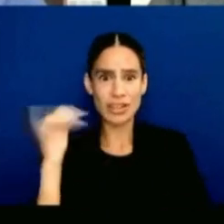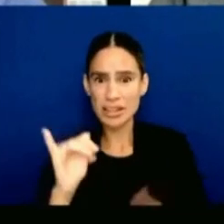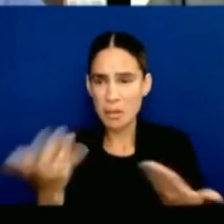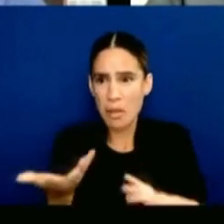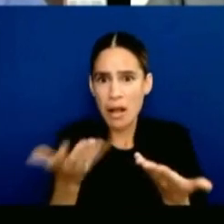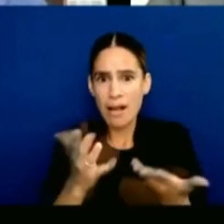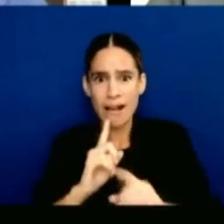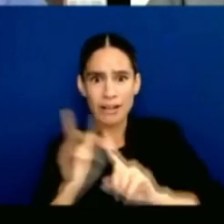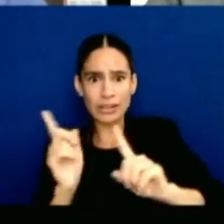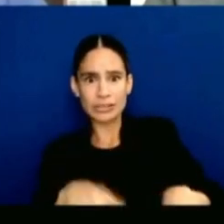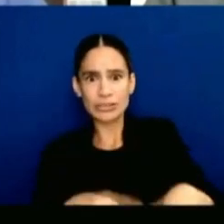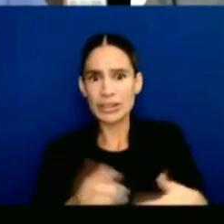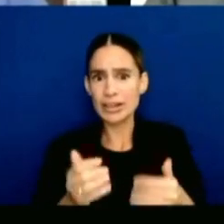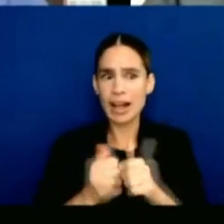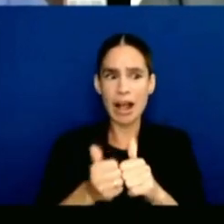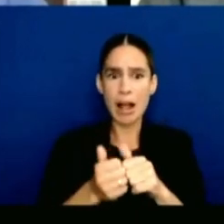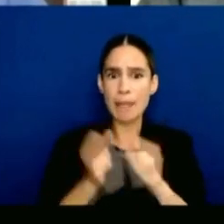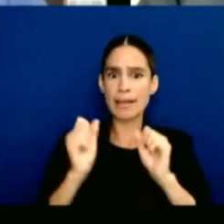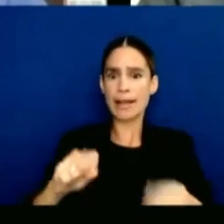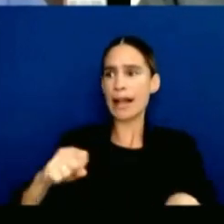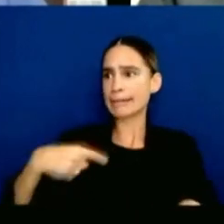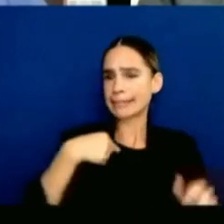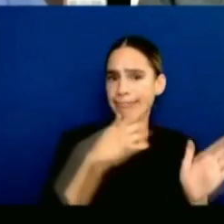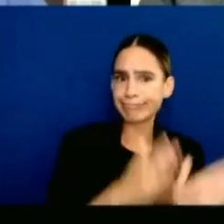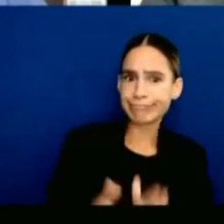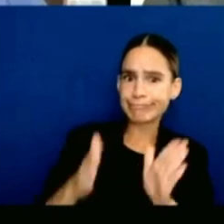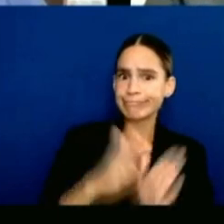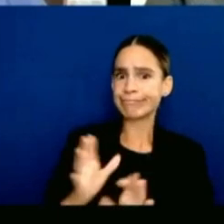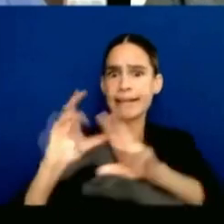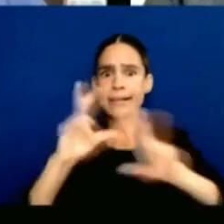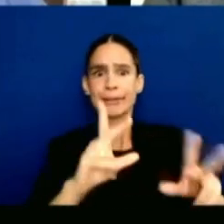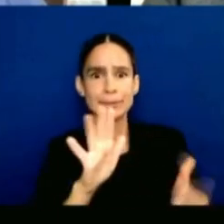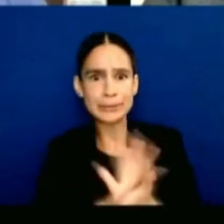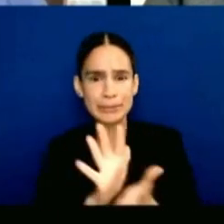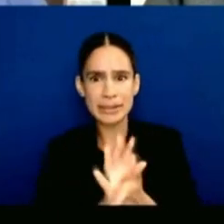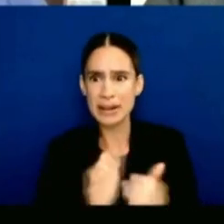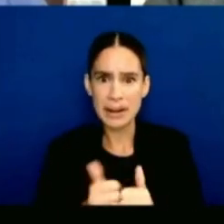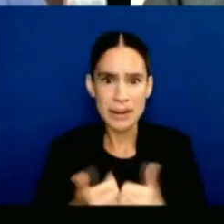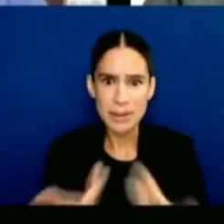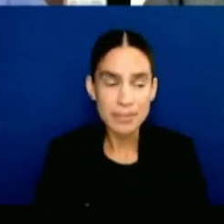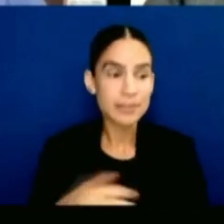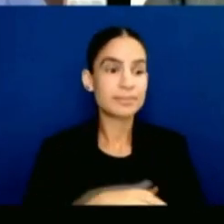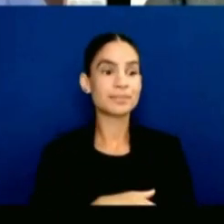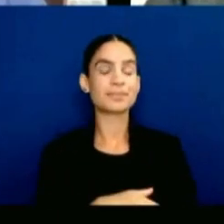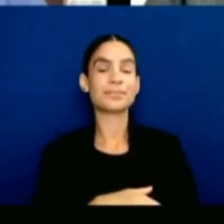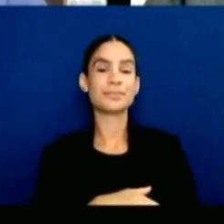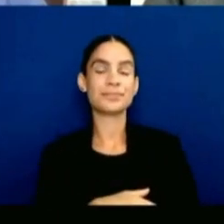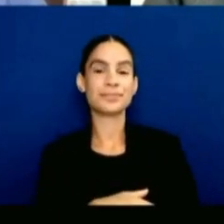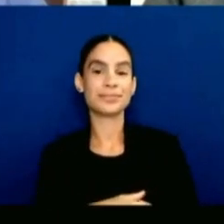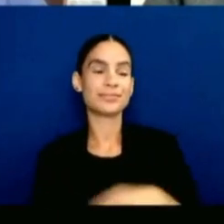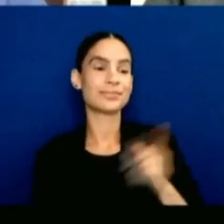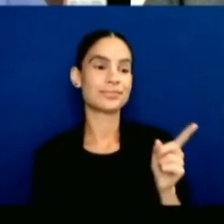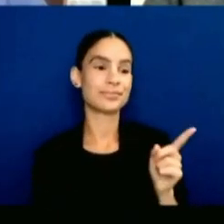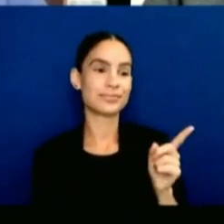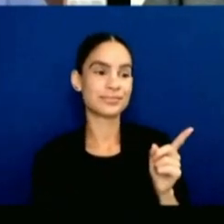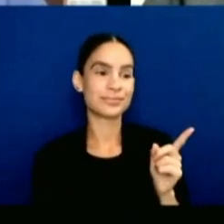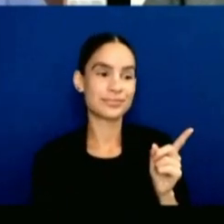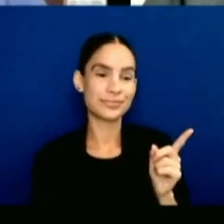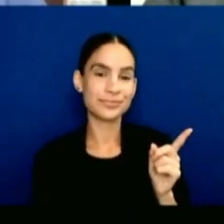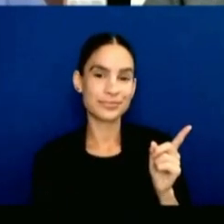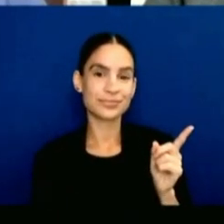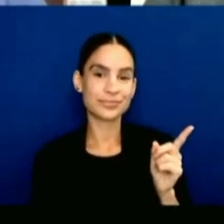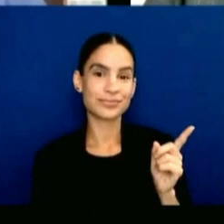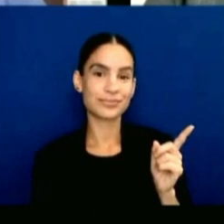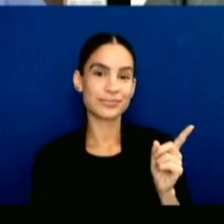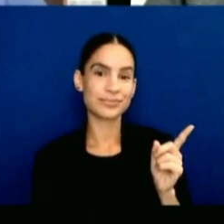school in the fall? Yeah. Well, Francis, there are parameters depending upon whether you mean a local